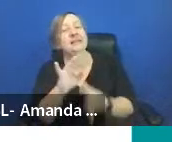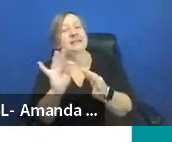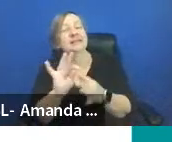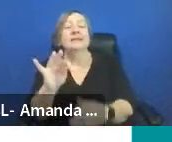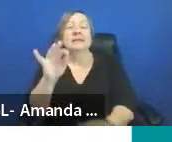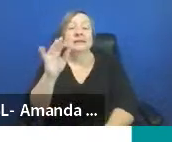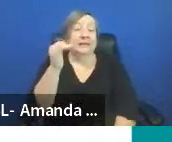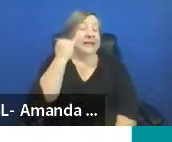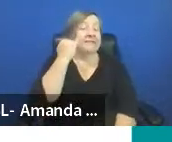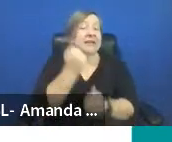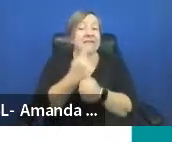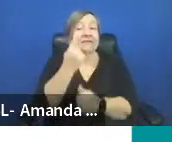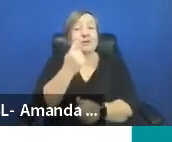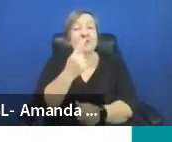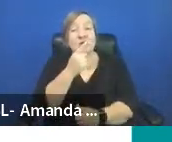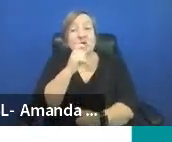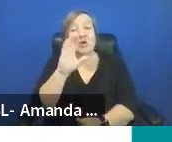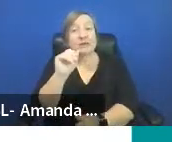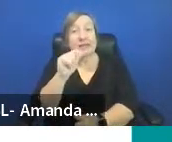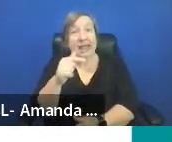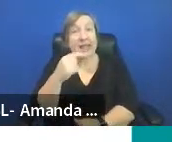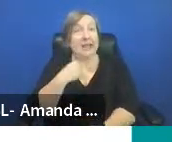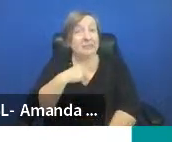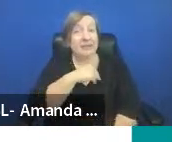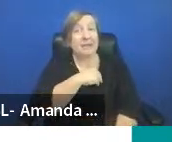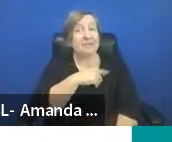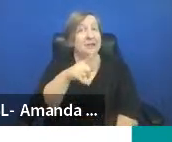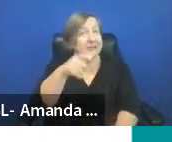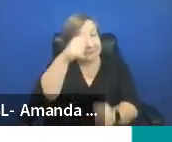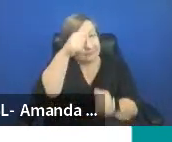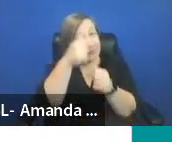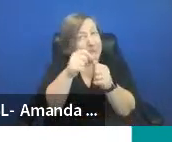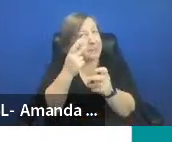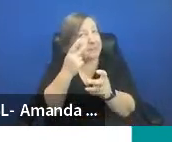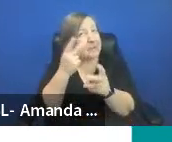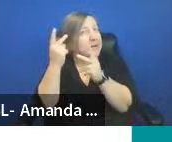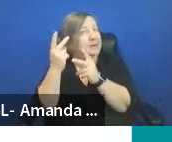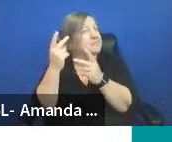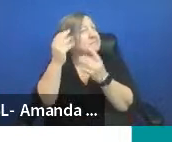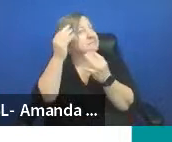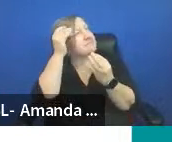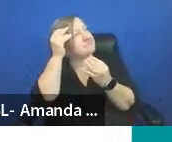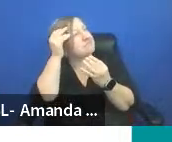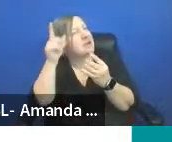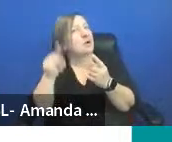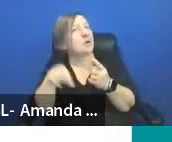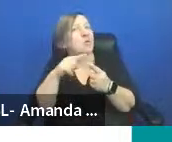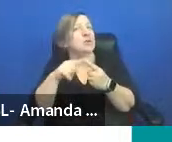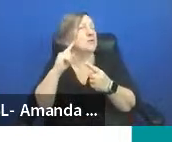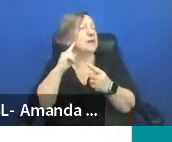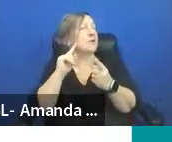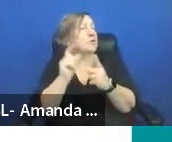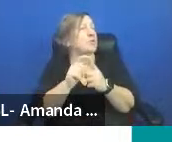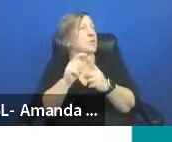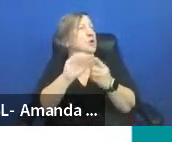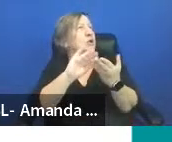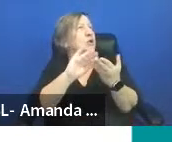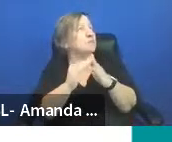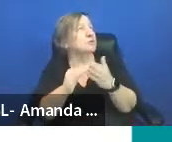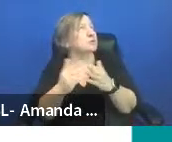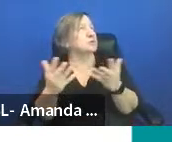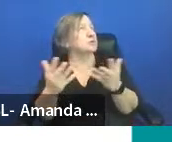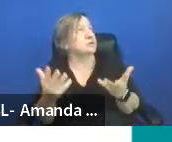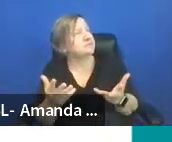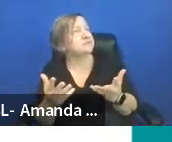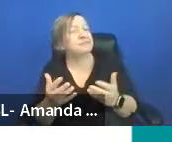if everybody that's a CAG member can recall what comes to mind when you hear the word community, we're gonna, if